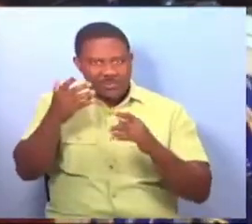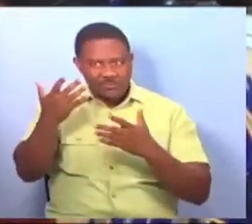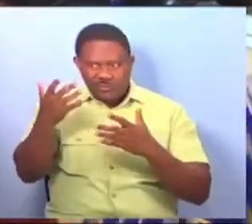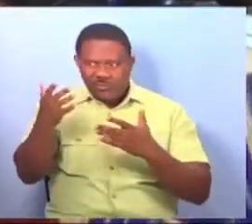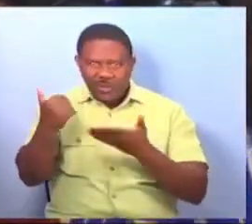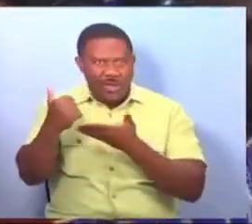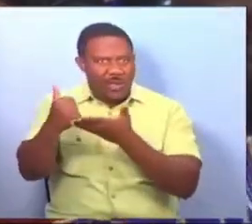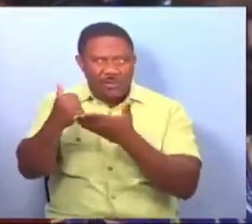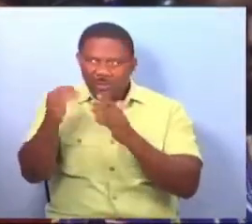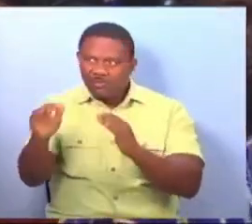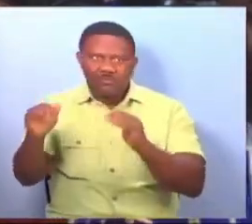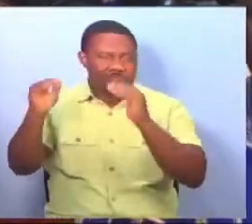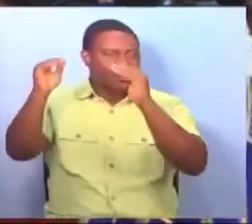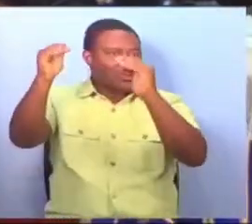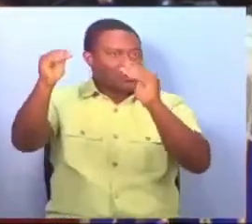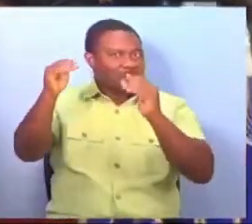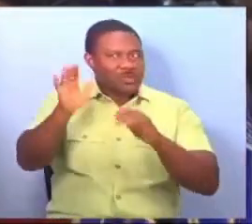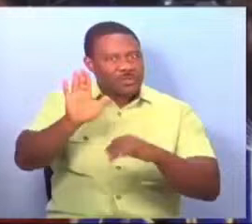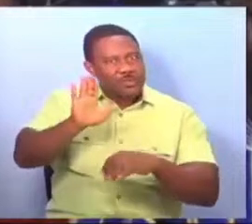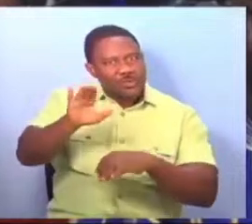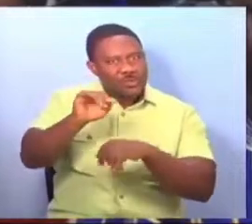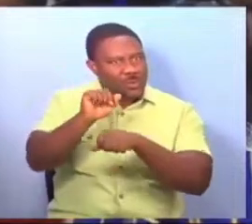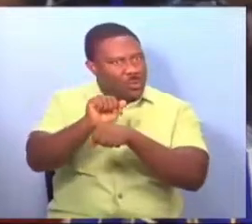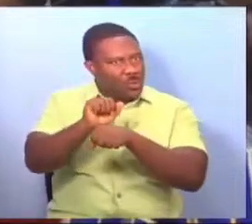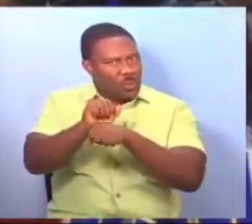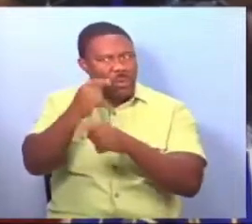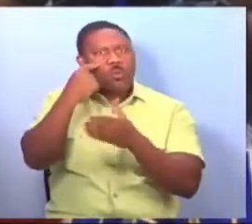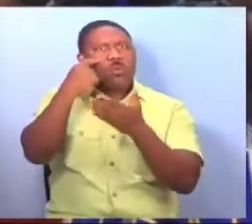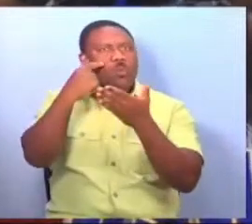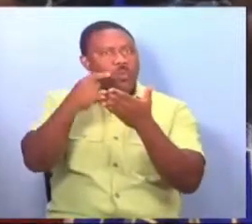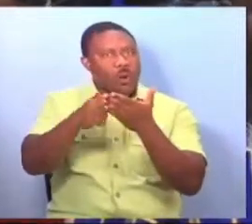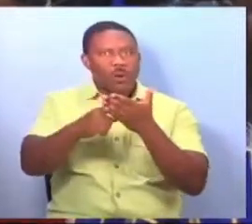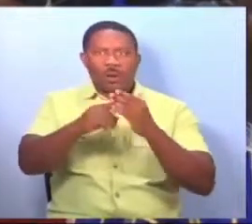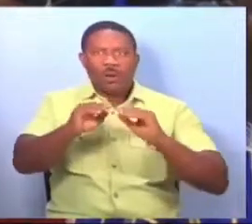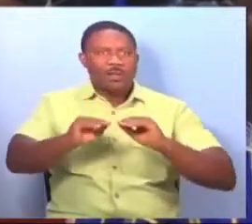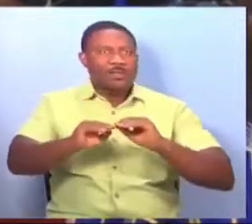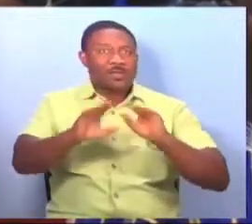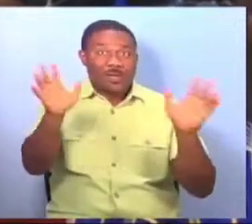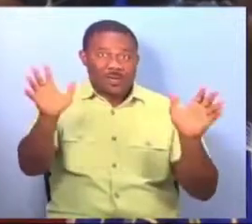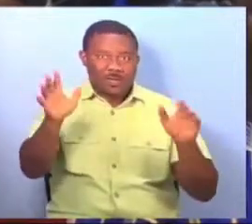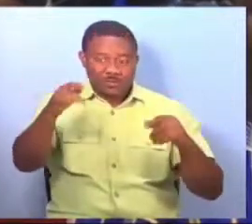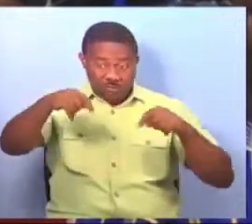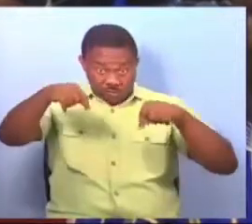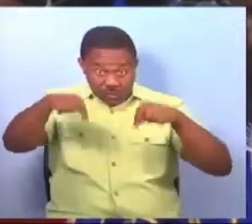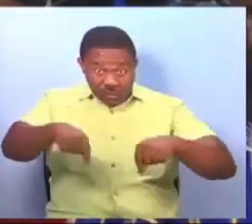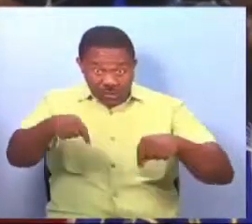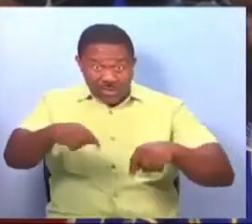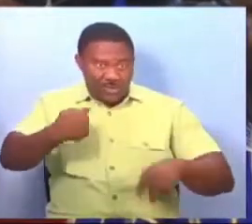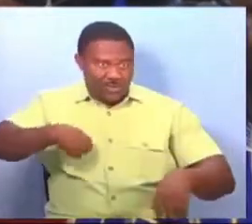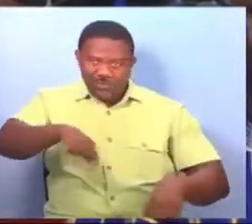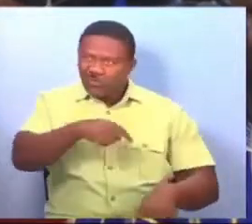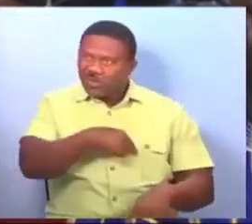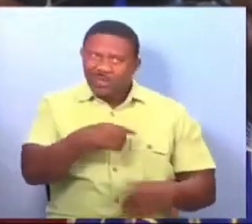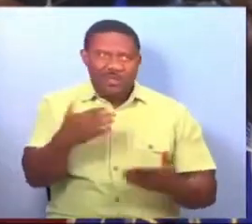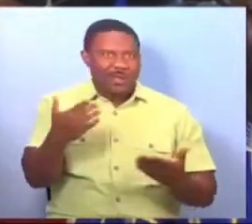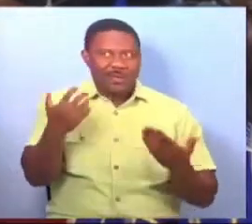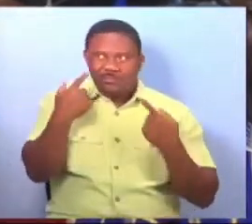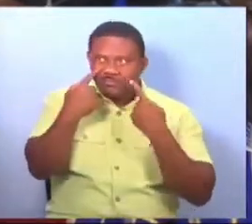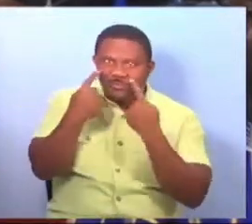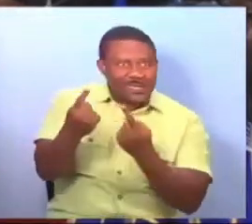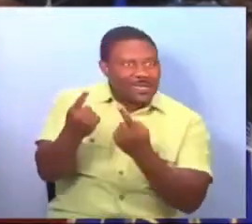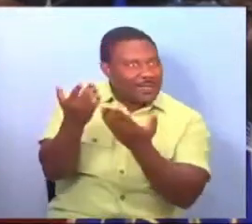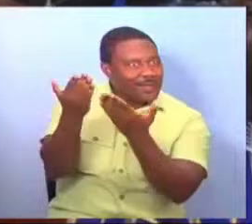and then also your work will be recognized. And today, we are all witnesses to what has happened to